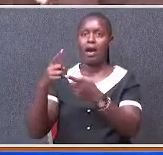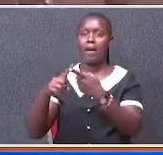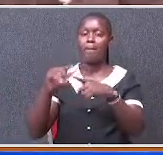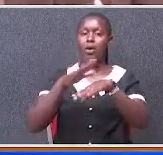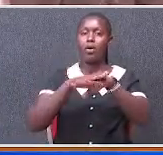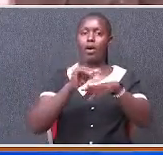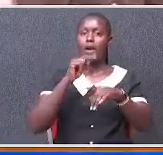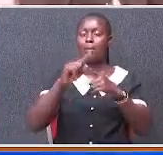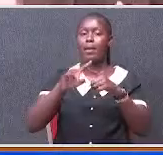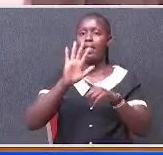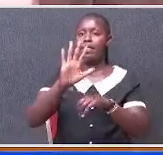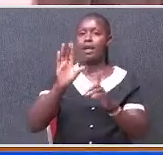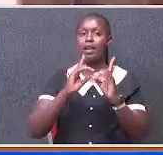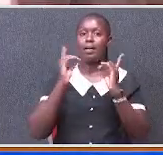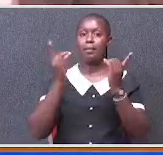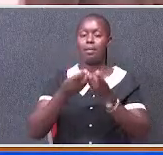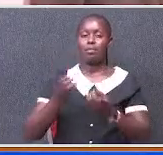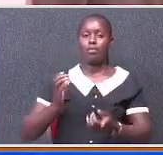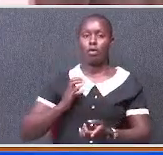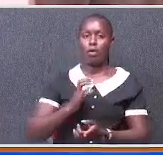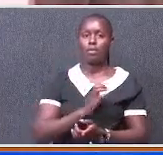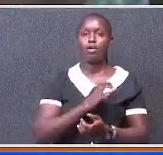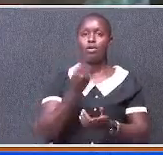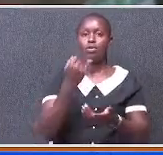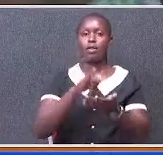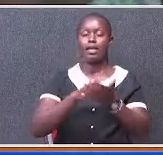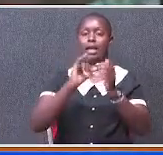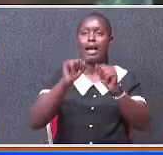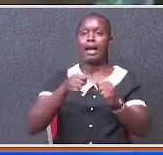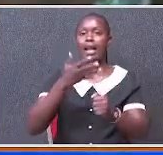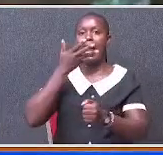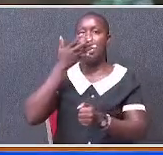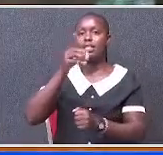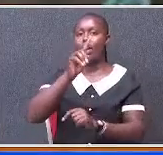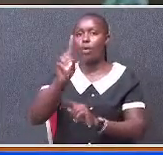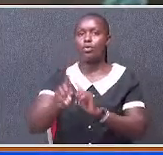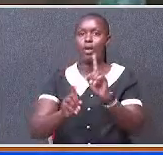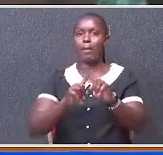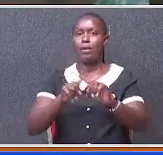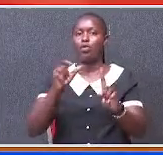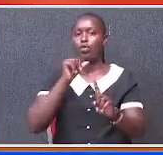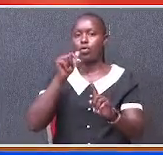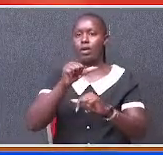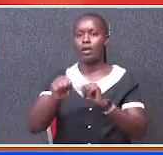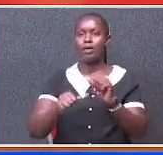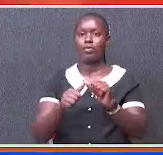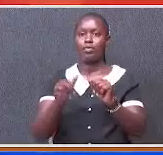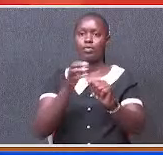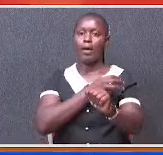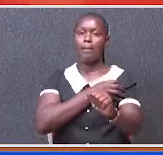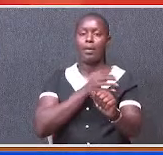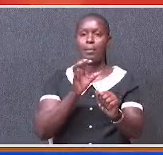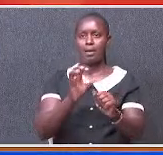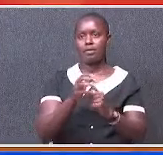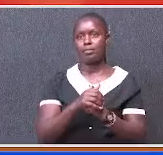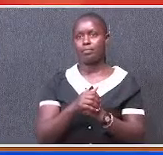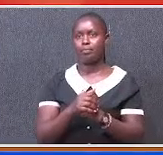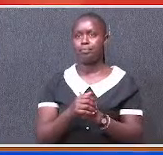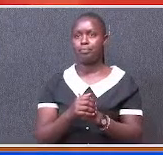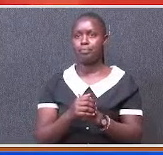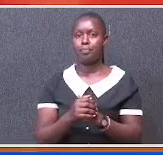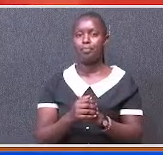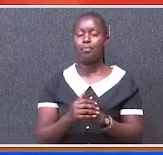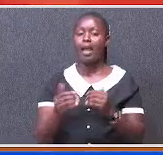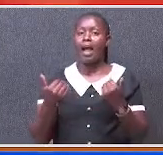their respective departmental committees to answer questions, but not on the floor of Parliament. There is no provision in the Constitution